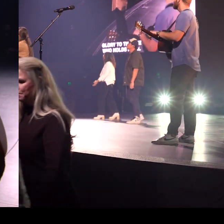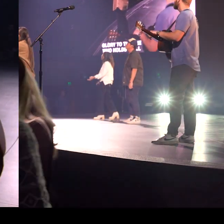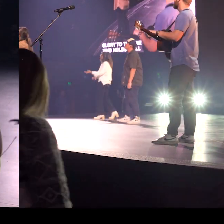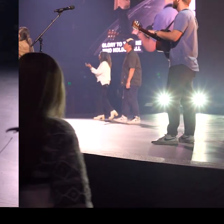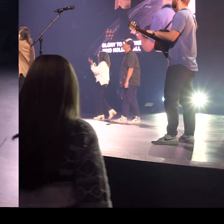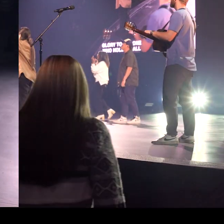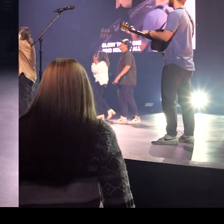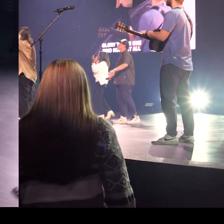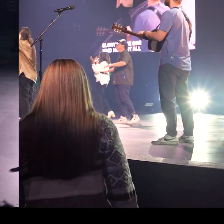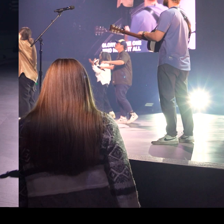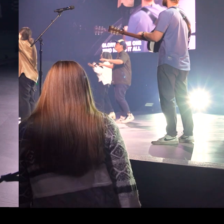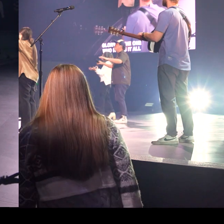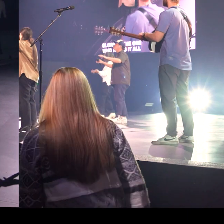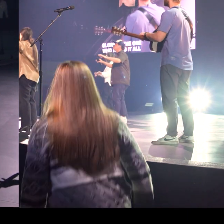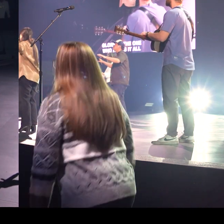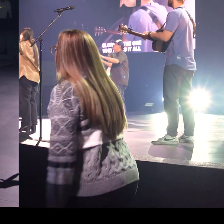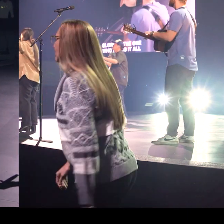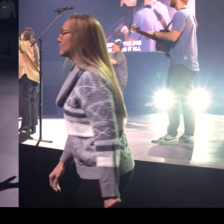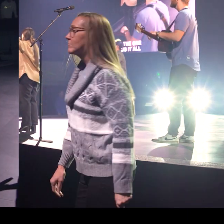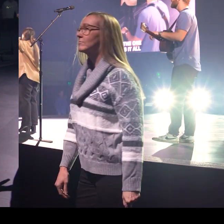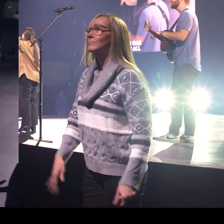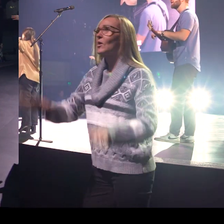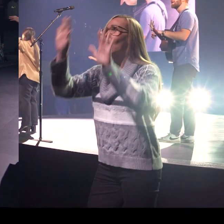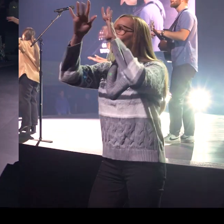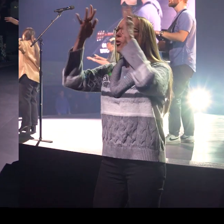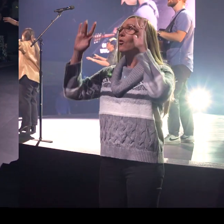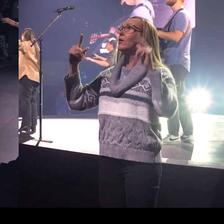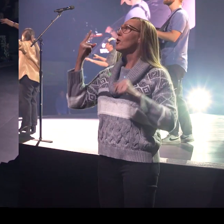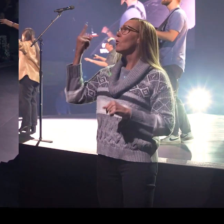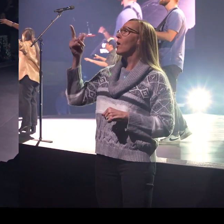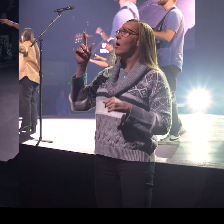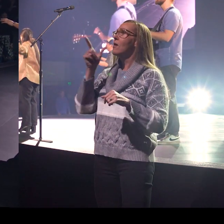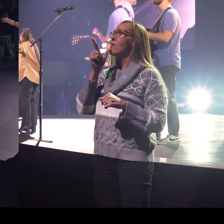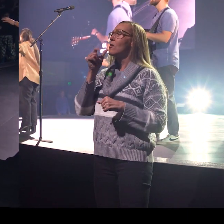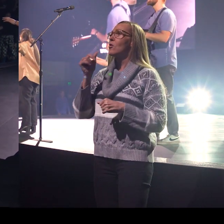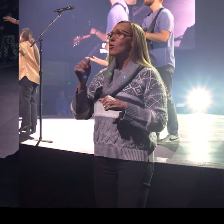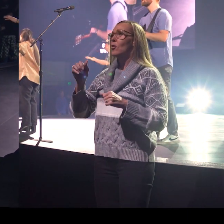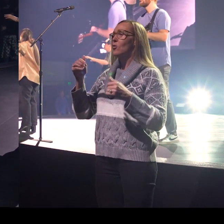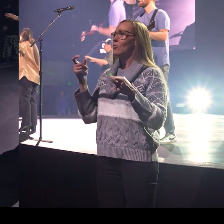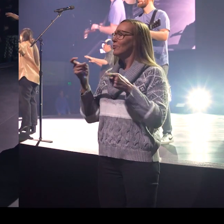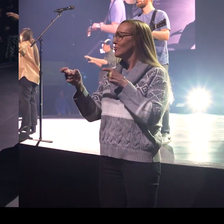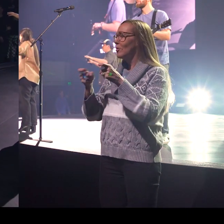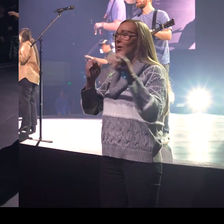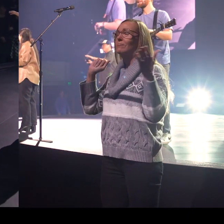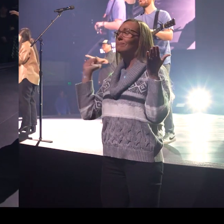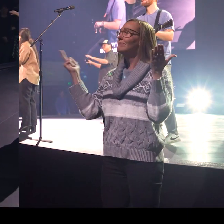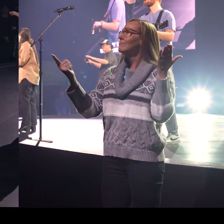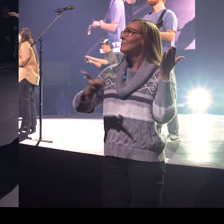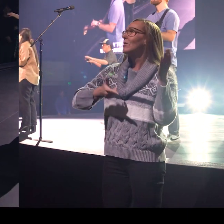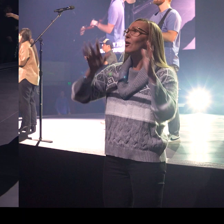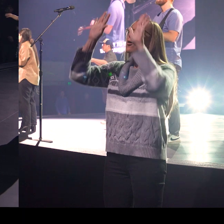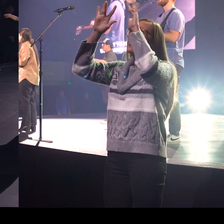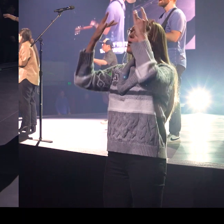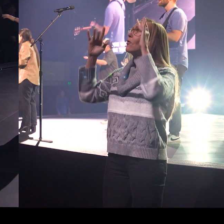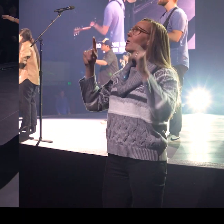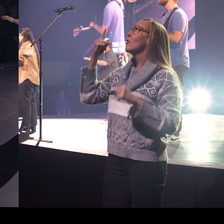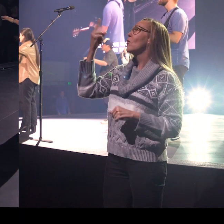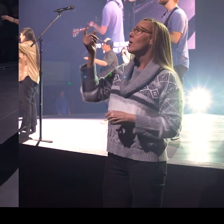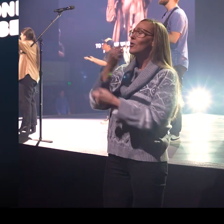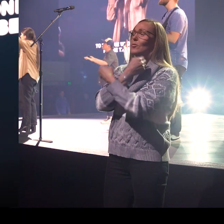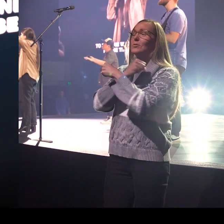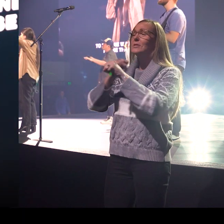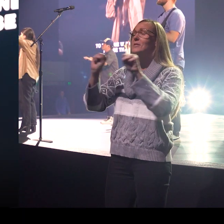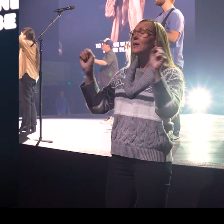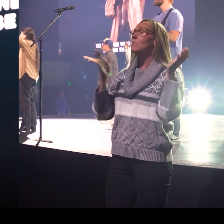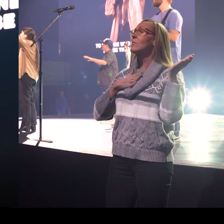Glory to the one who holds it all. Glory to the one who saved my soul. To